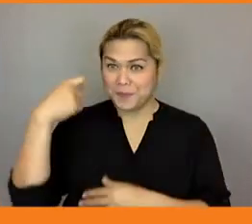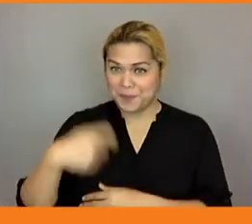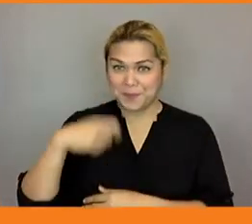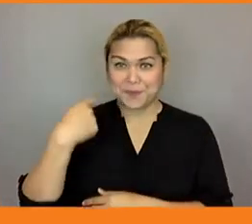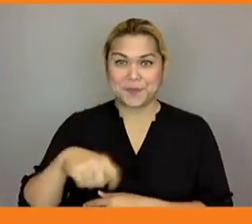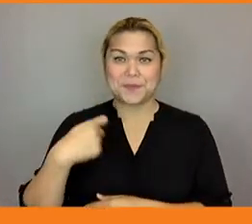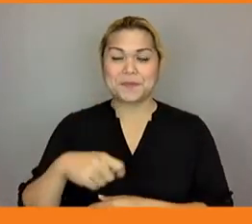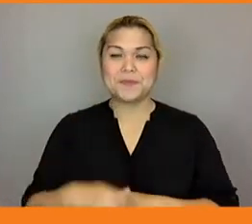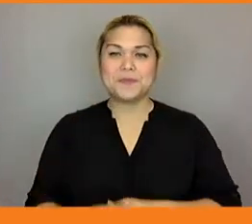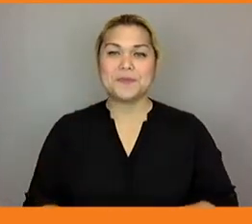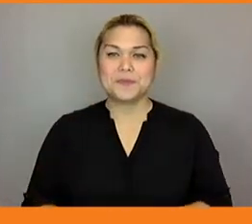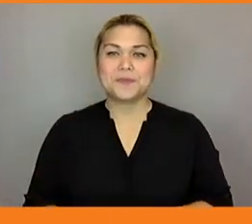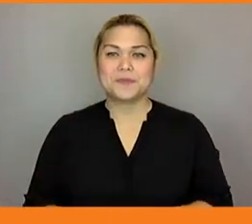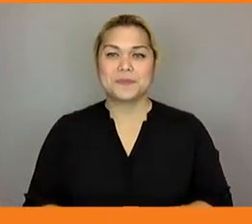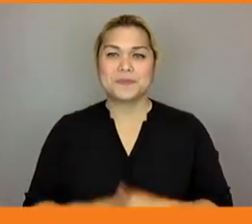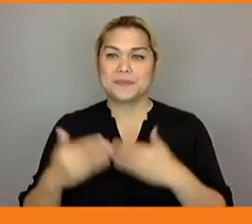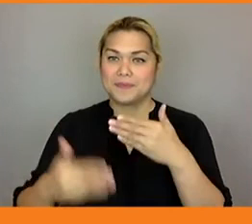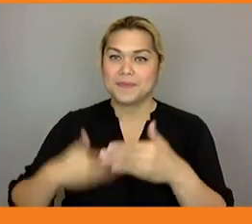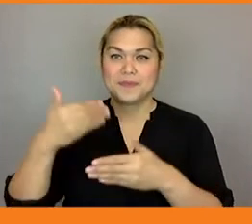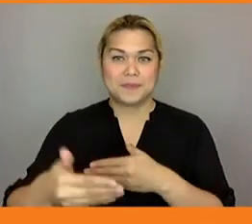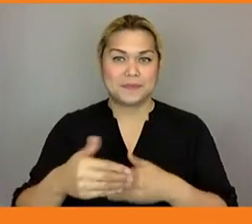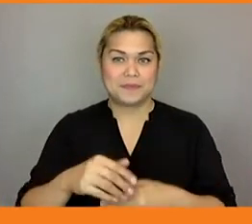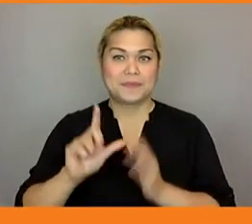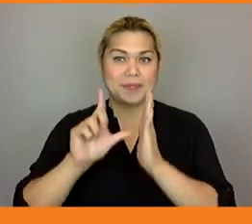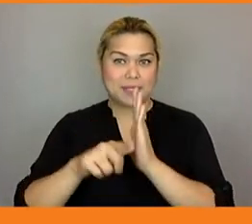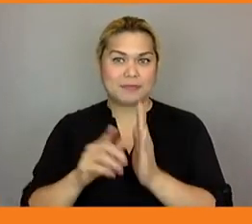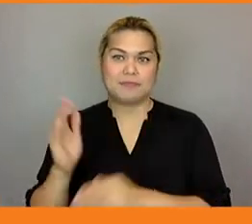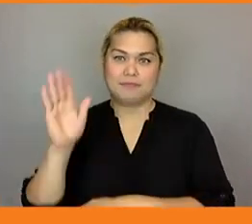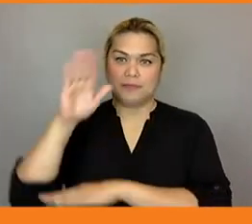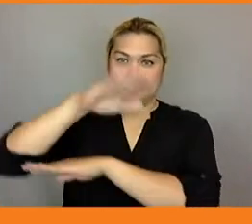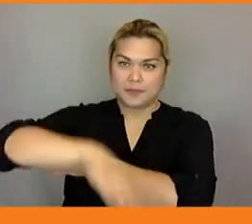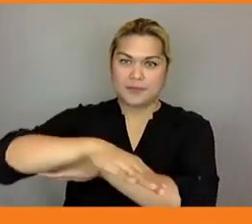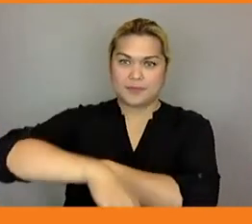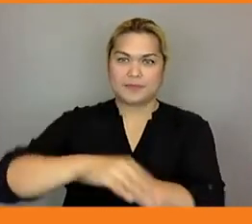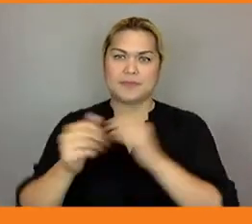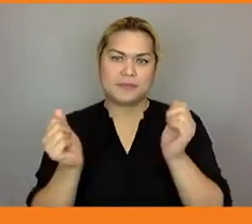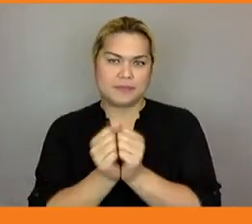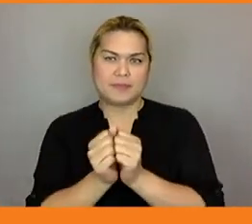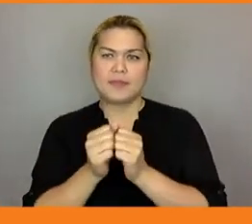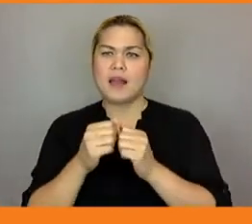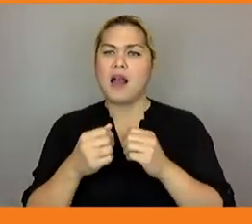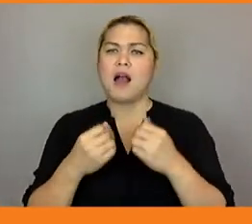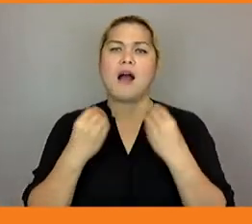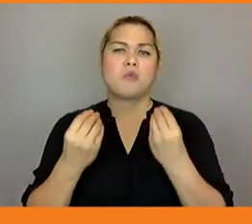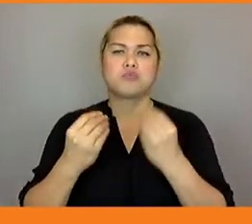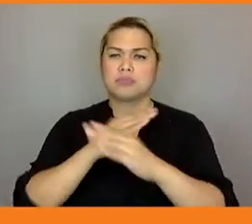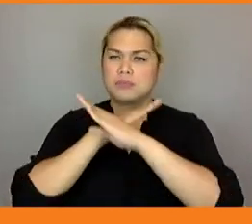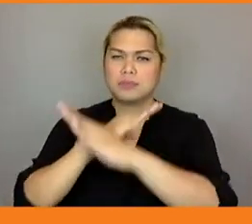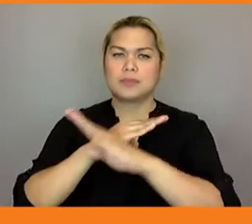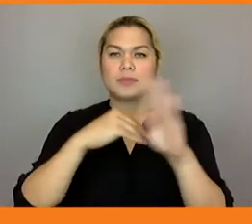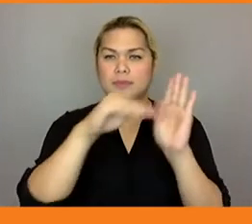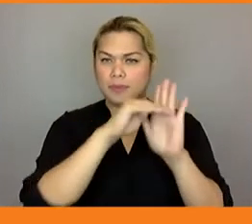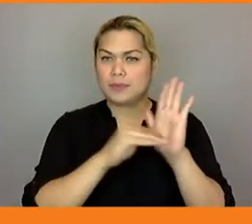us later today on safeguards as well. So I think that's a really good question to discuss with our colleagues, our director of safeguards at that